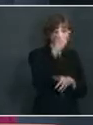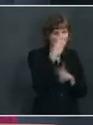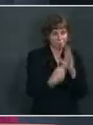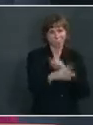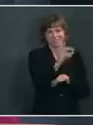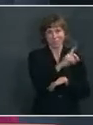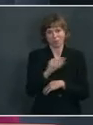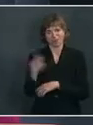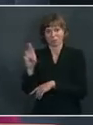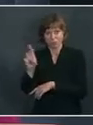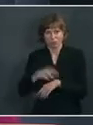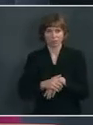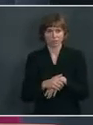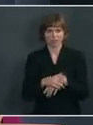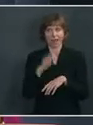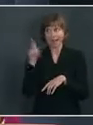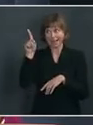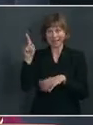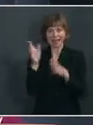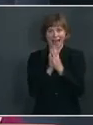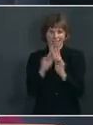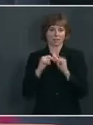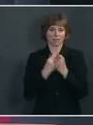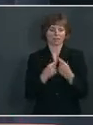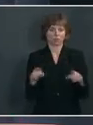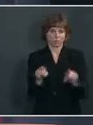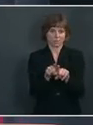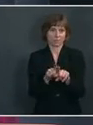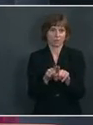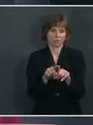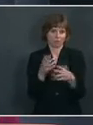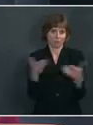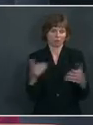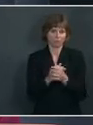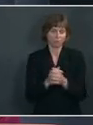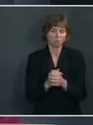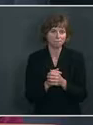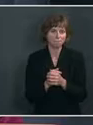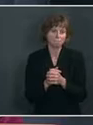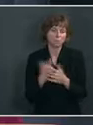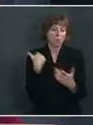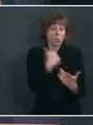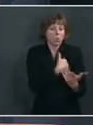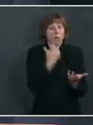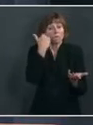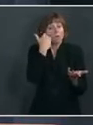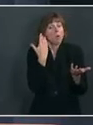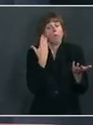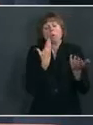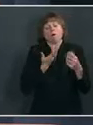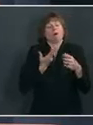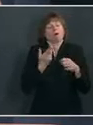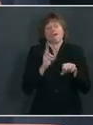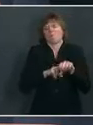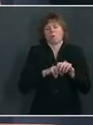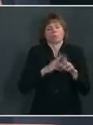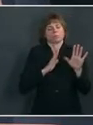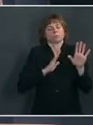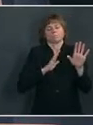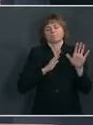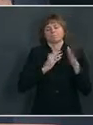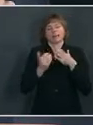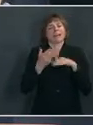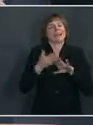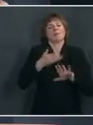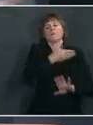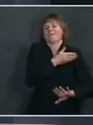Republicans, and why he has asked his team to do exactly that as well. So we've known, of course, even before the election in